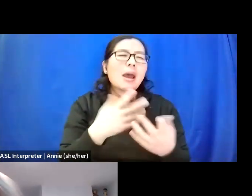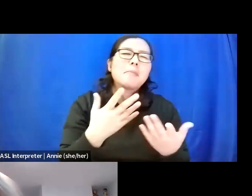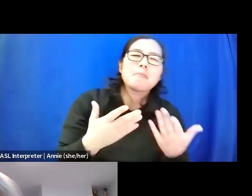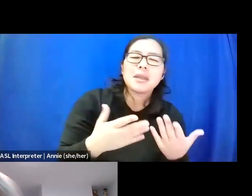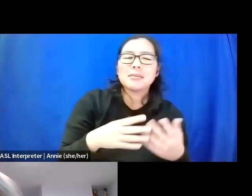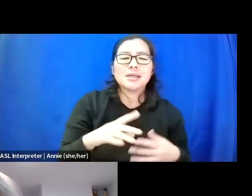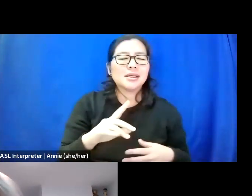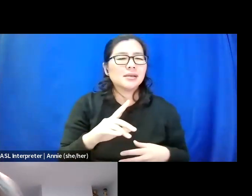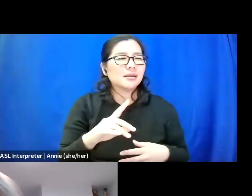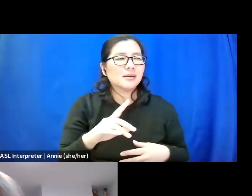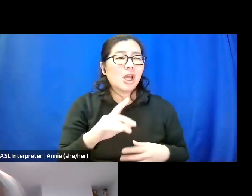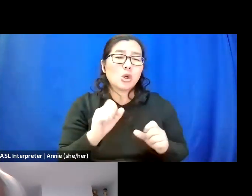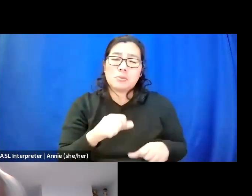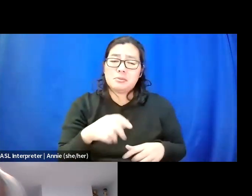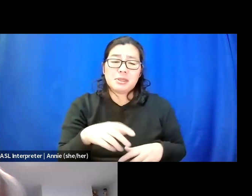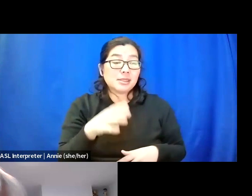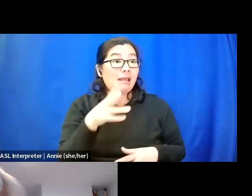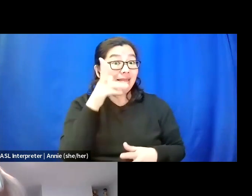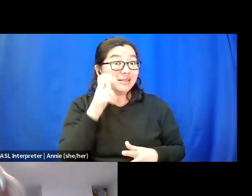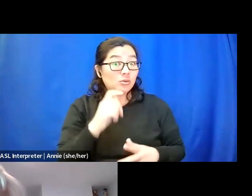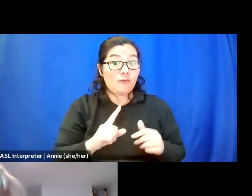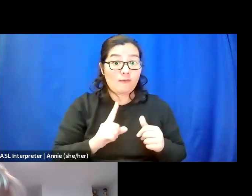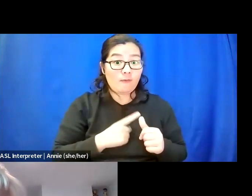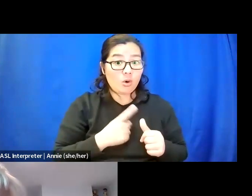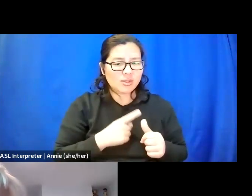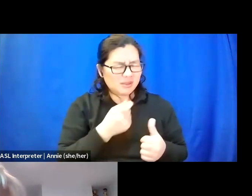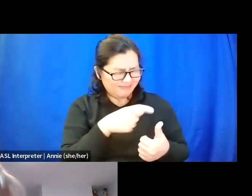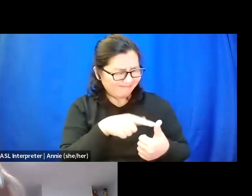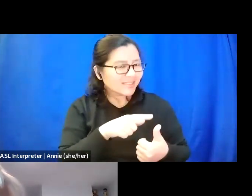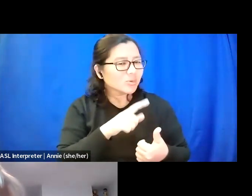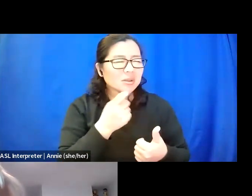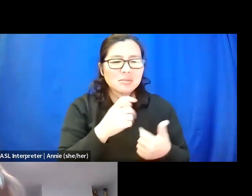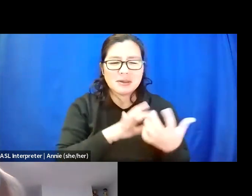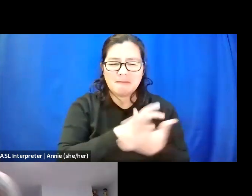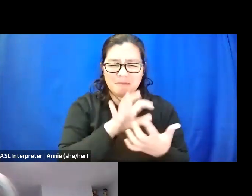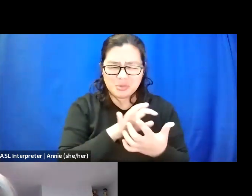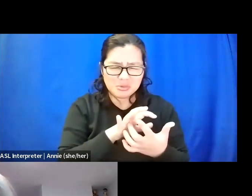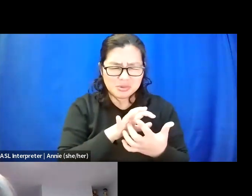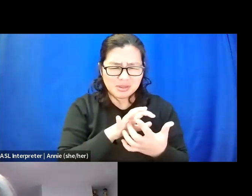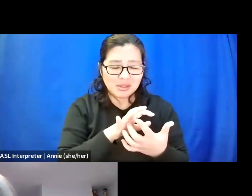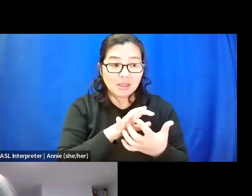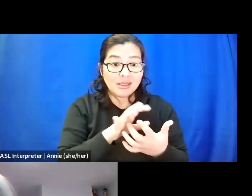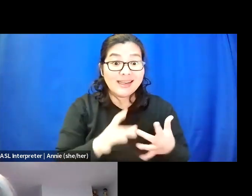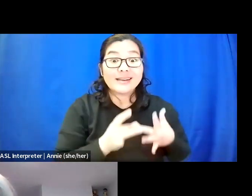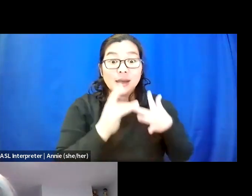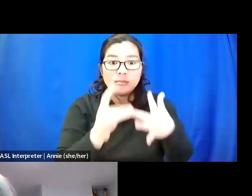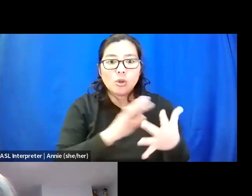first, was somewhat confusing. And it took me through the whole